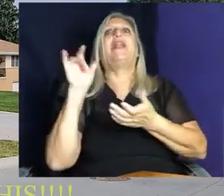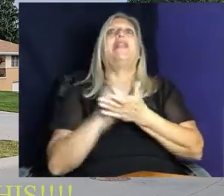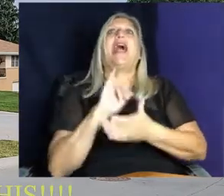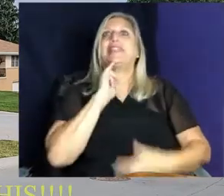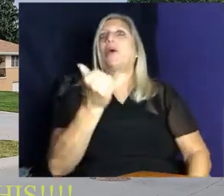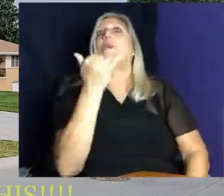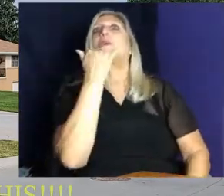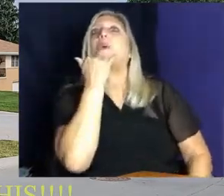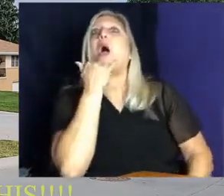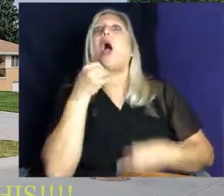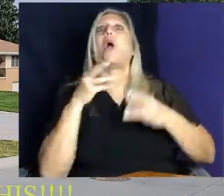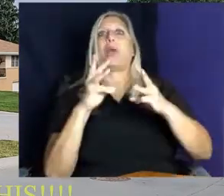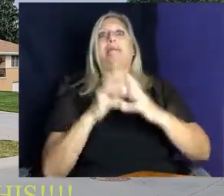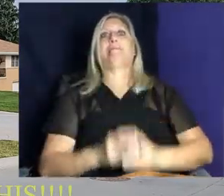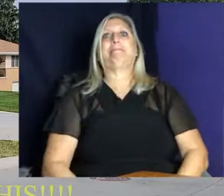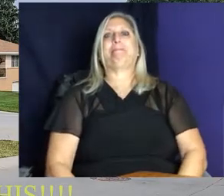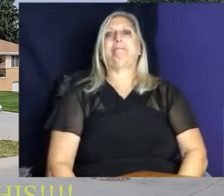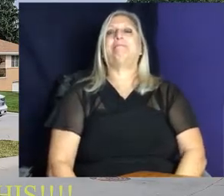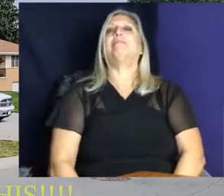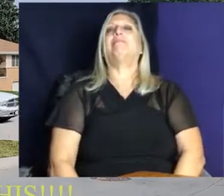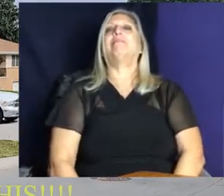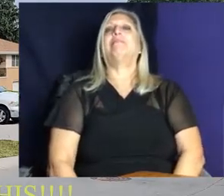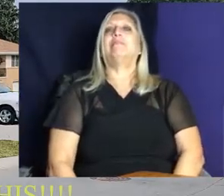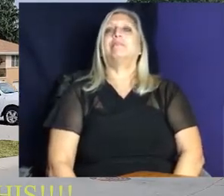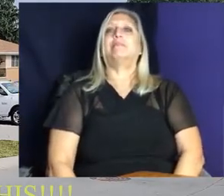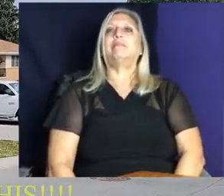That is the wrong way to do things.